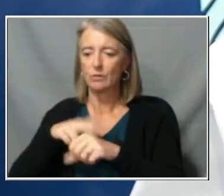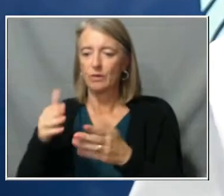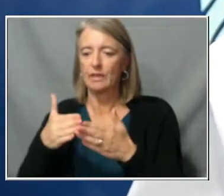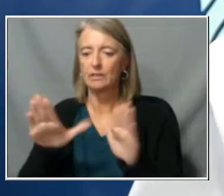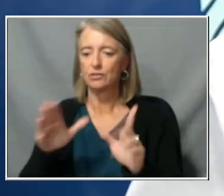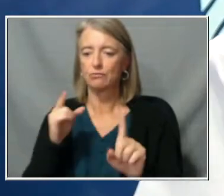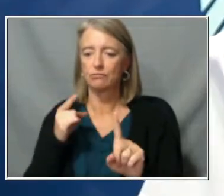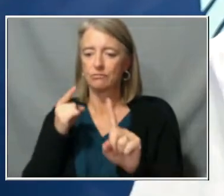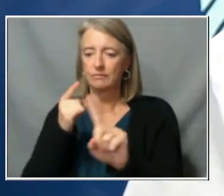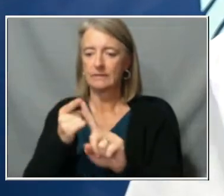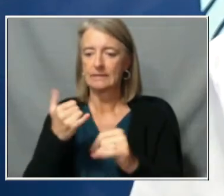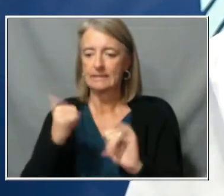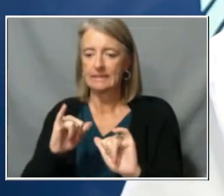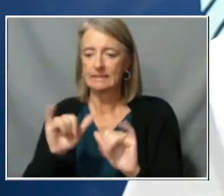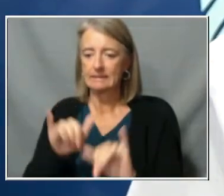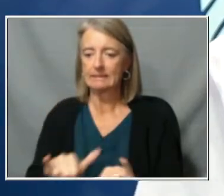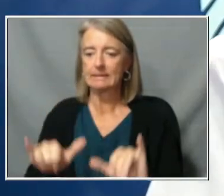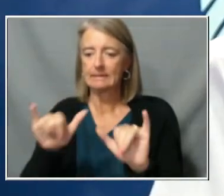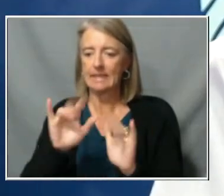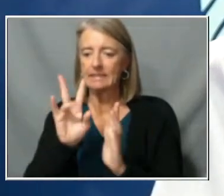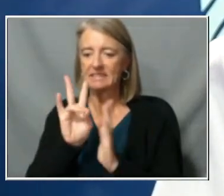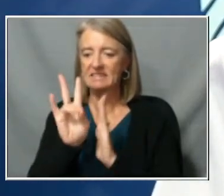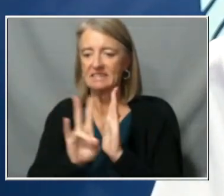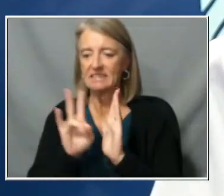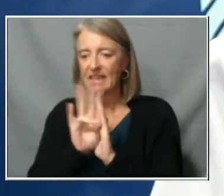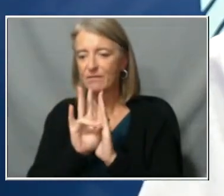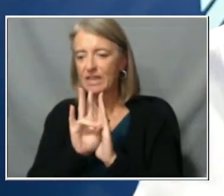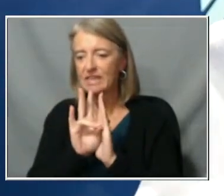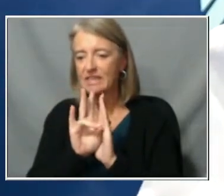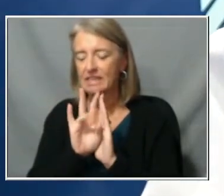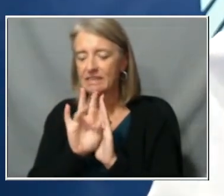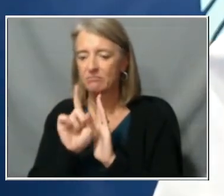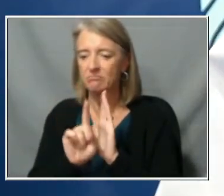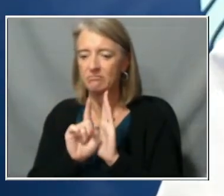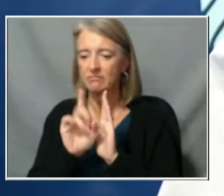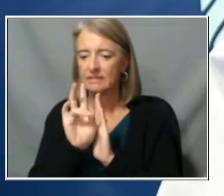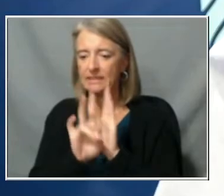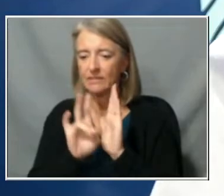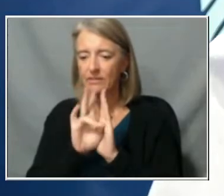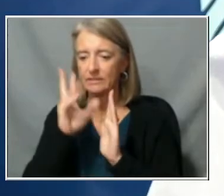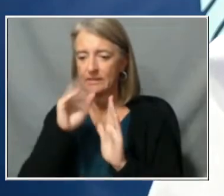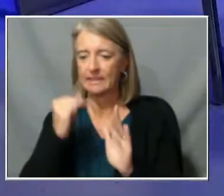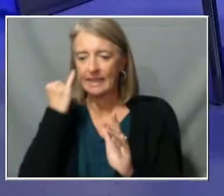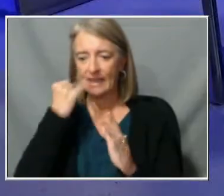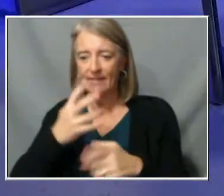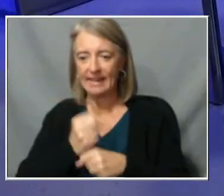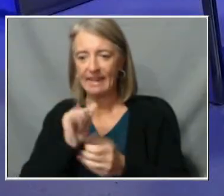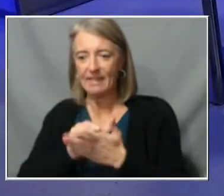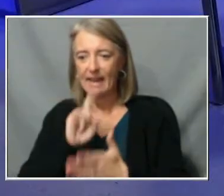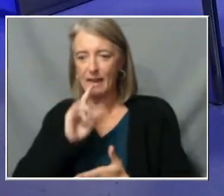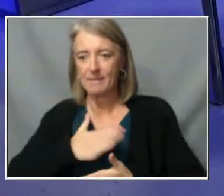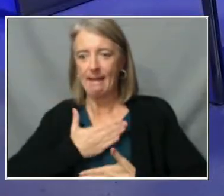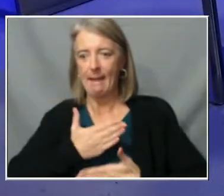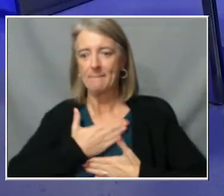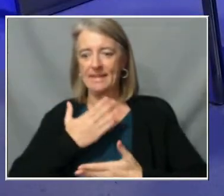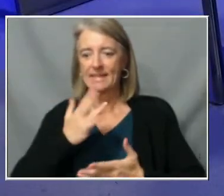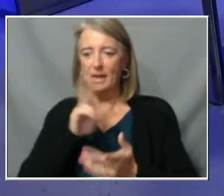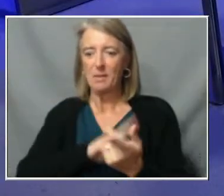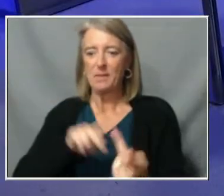is to still get the same 7-ish hours of sleep. If I ever got that, I'd be so happy. Right, in a perfect